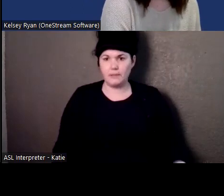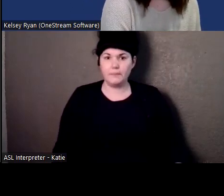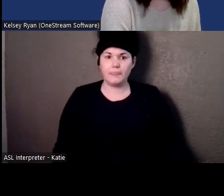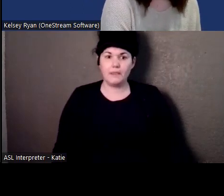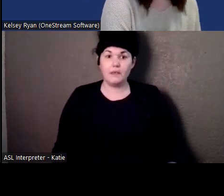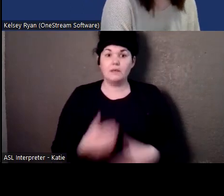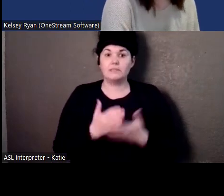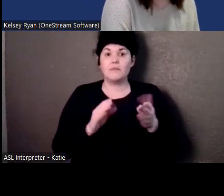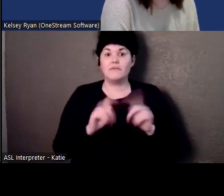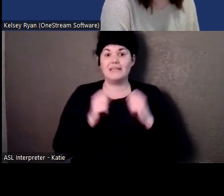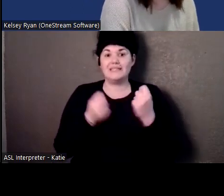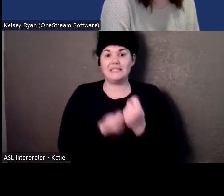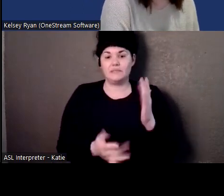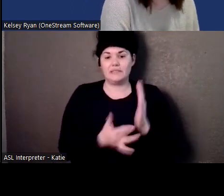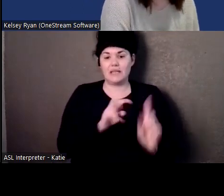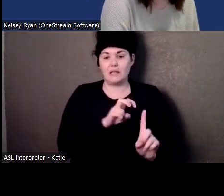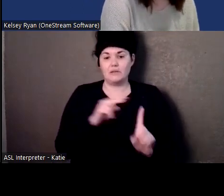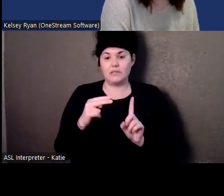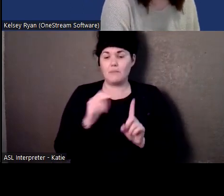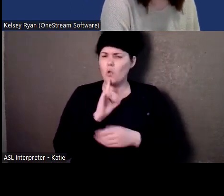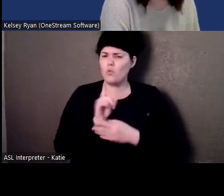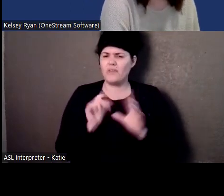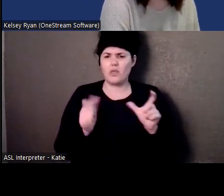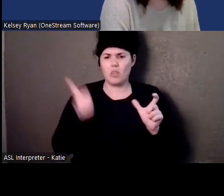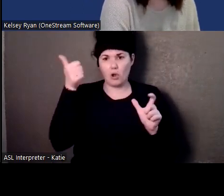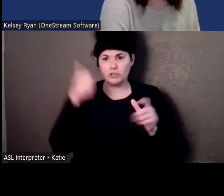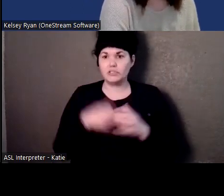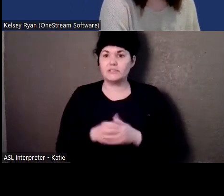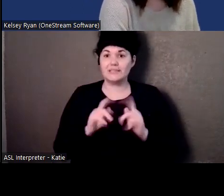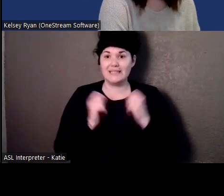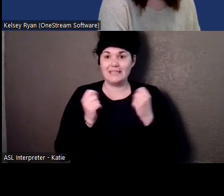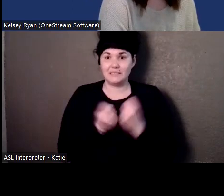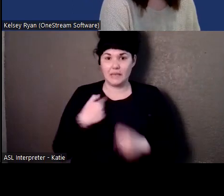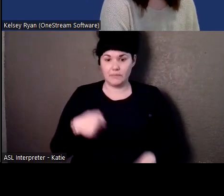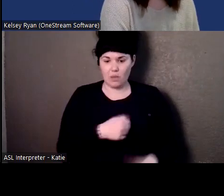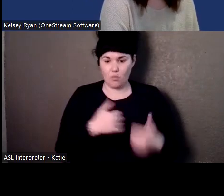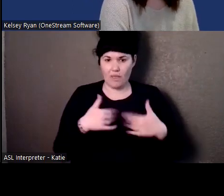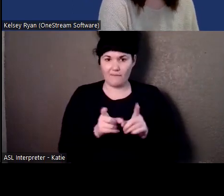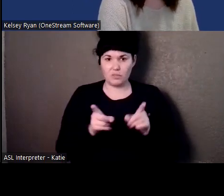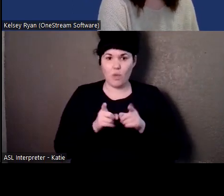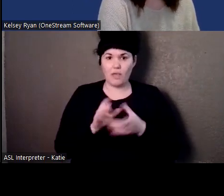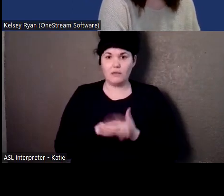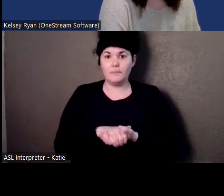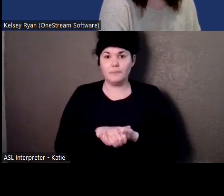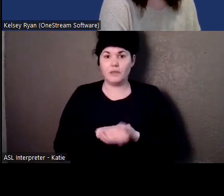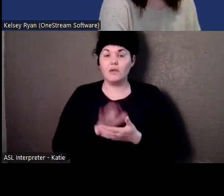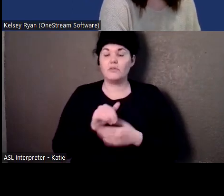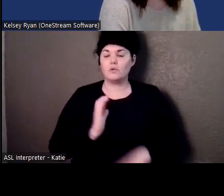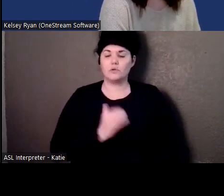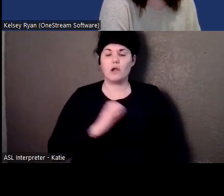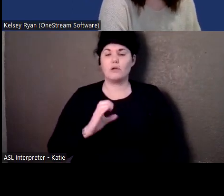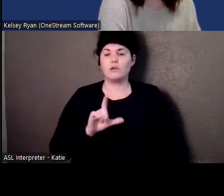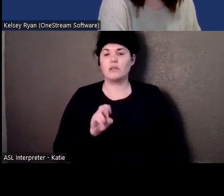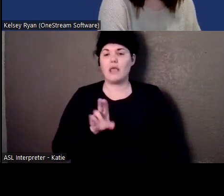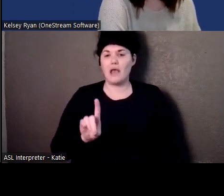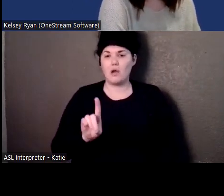technology standpoint, and this would really be the largest teams that we have as well. So those would be our cloud operations team.